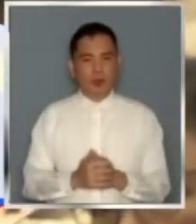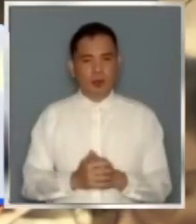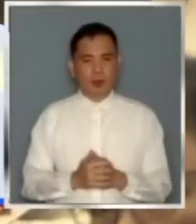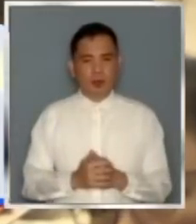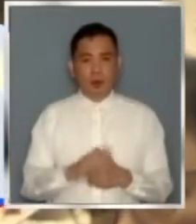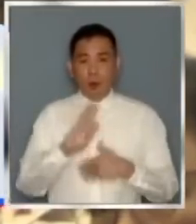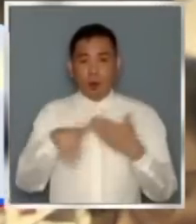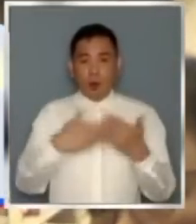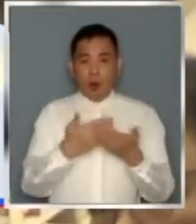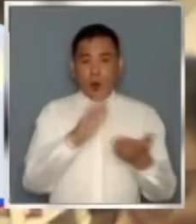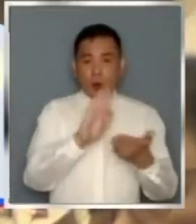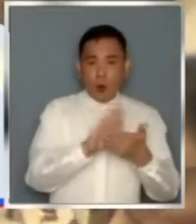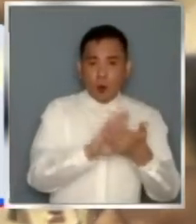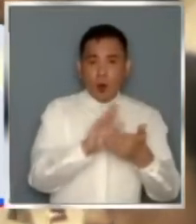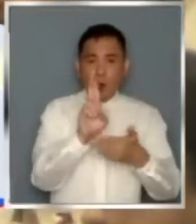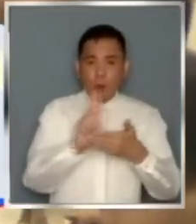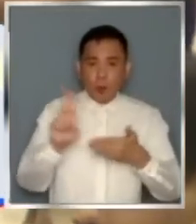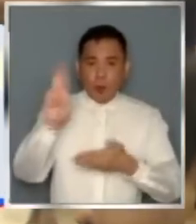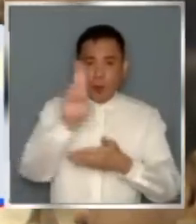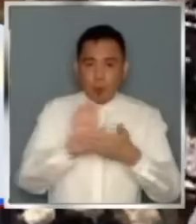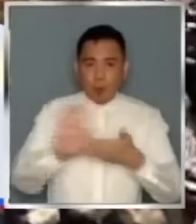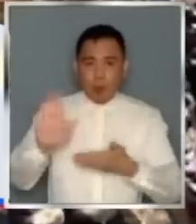institutions,